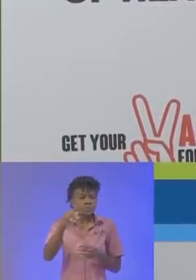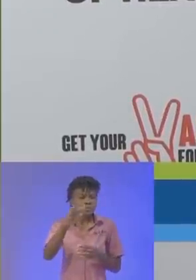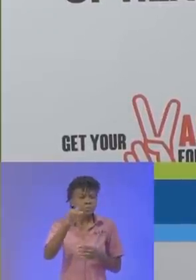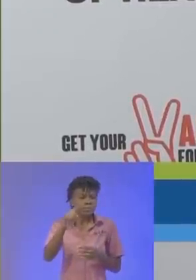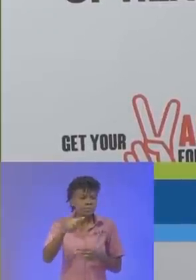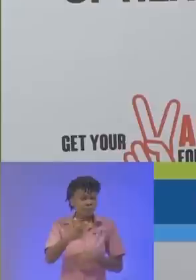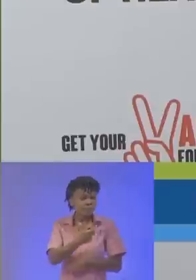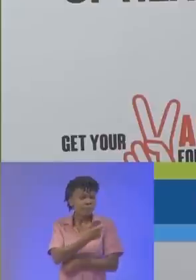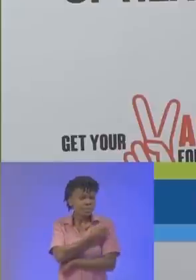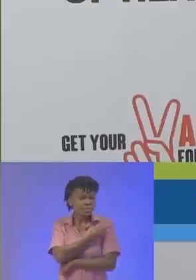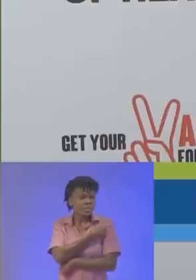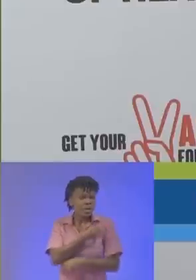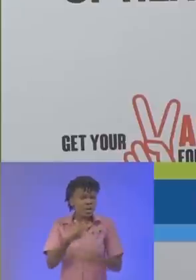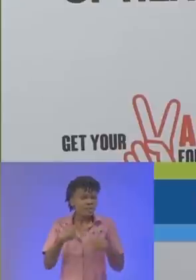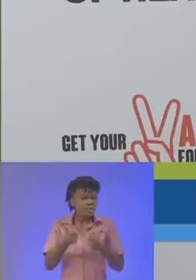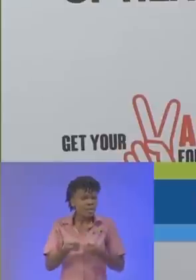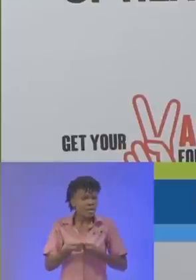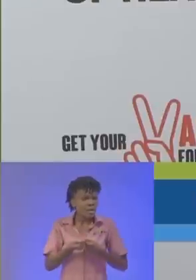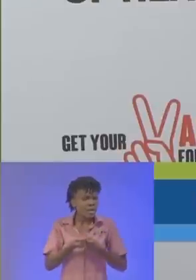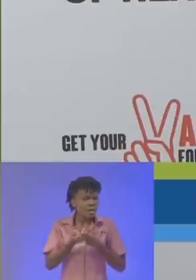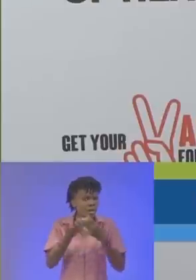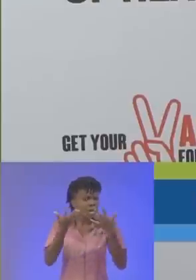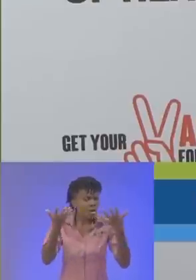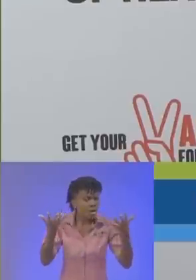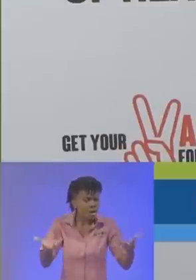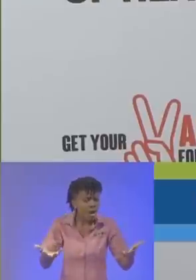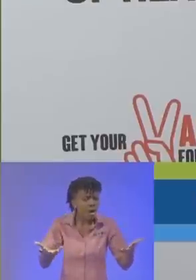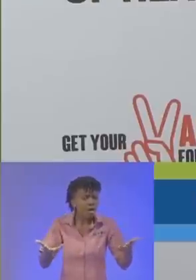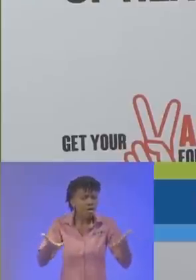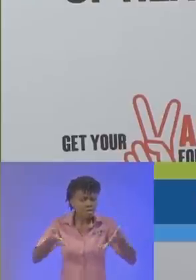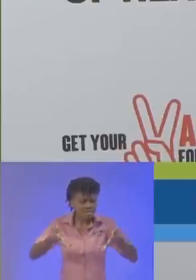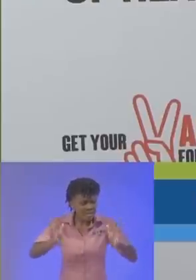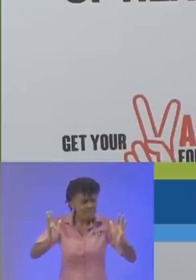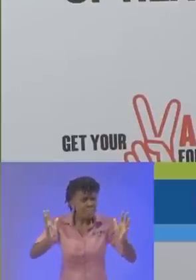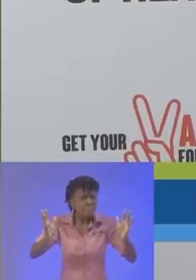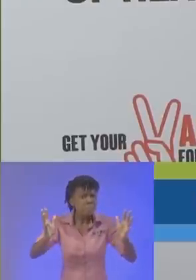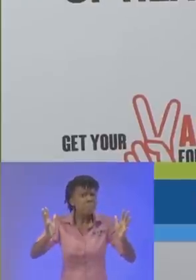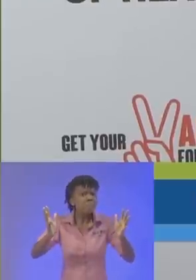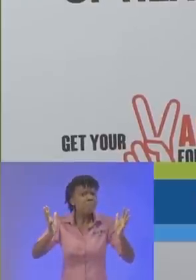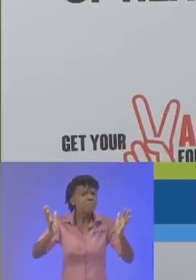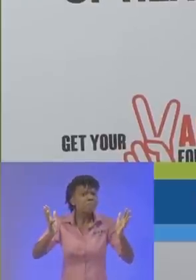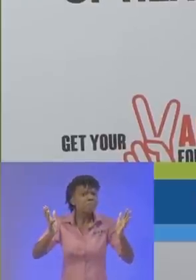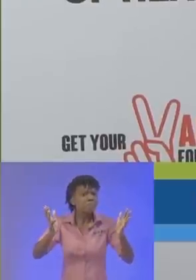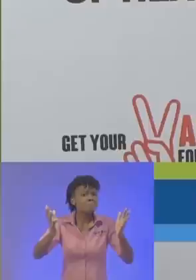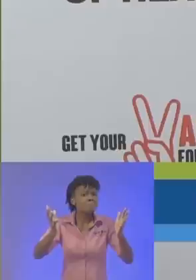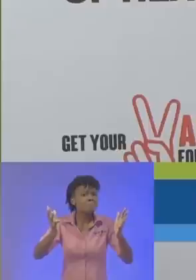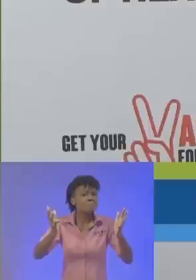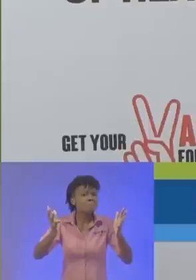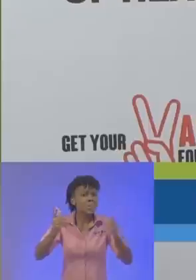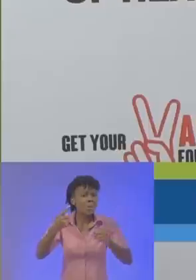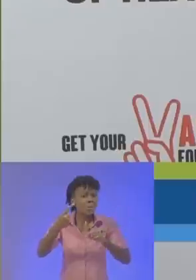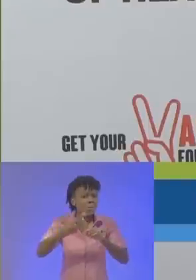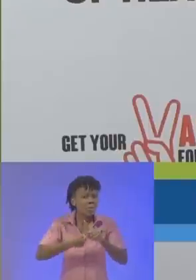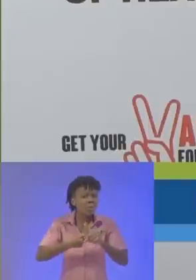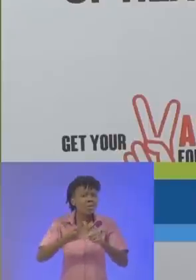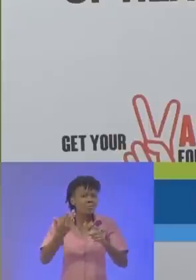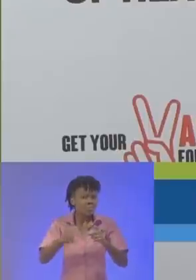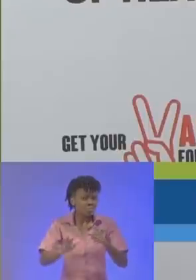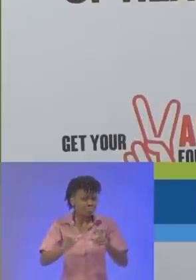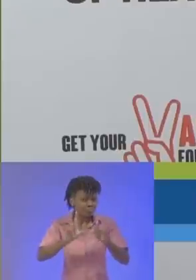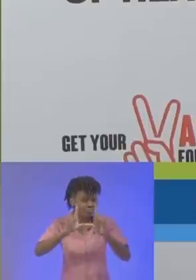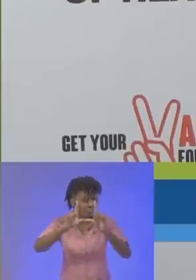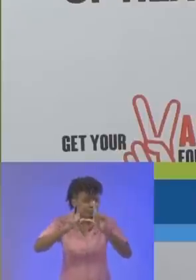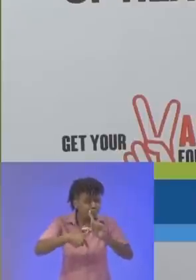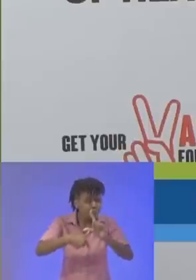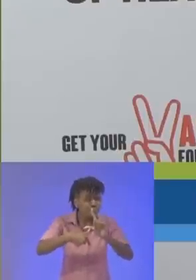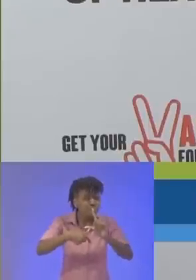at the end of the month, what is the ministry doing regarding potentially donating some of them? The other question is that a few